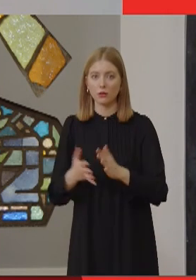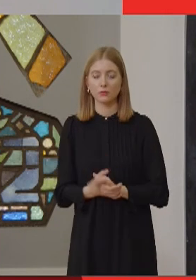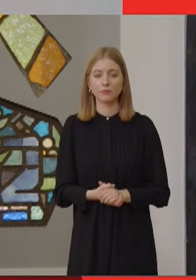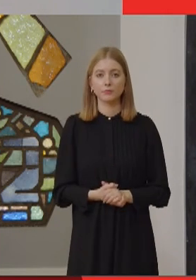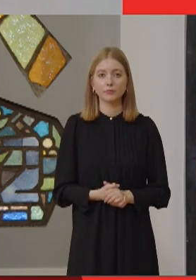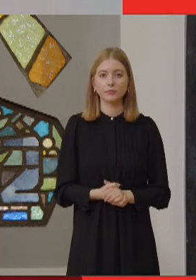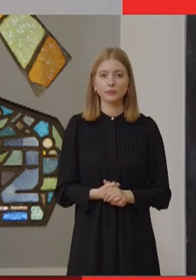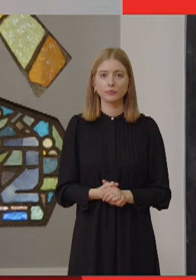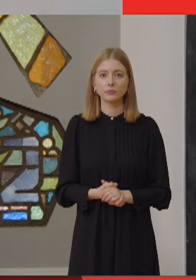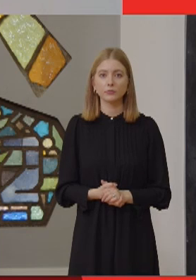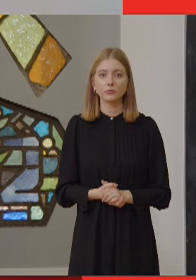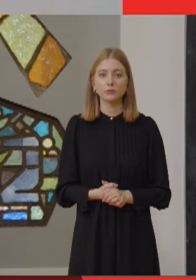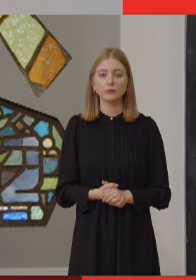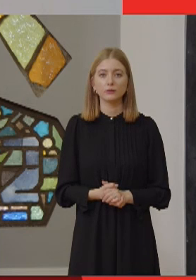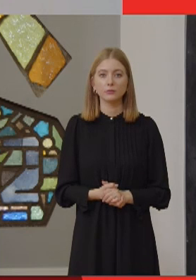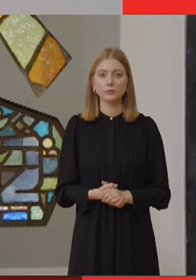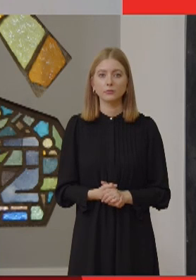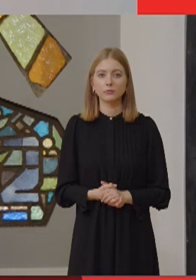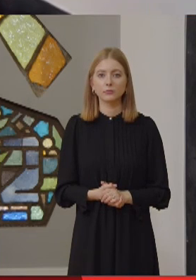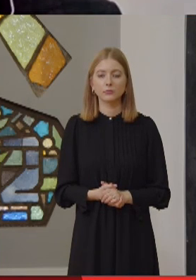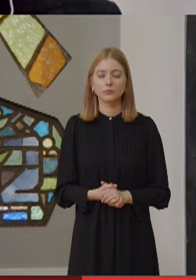and we should not stop people from discussing.